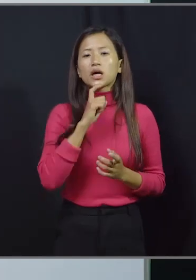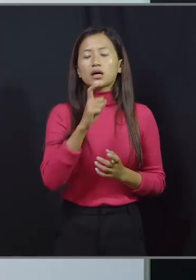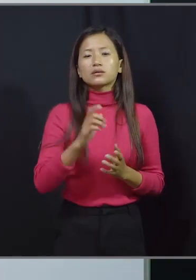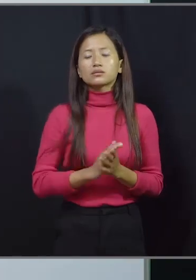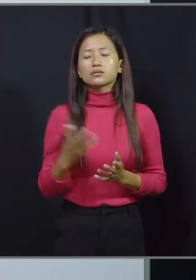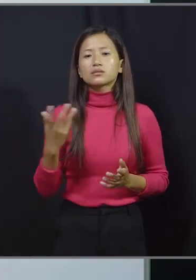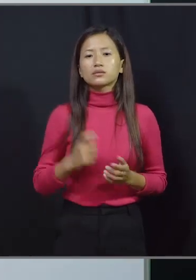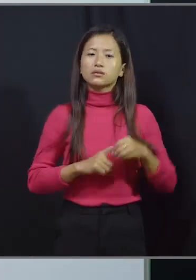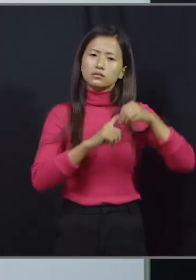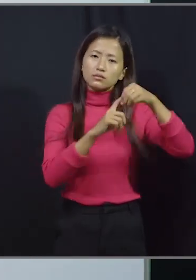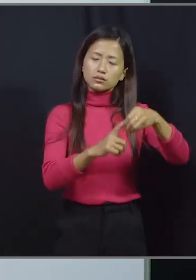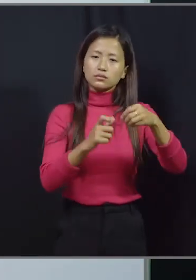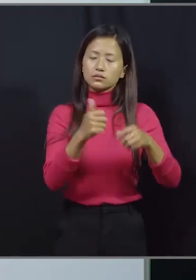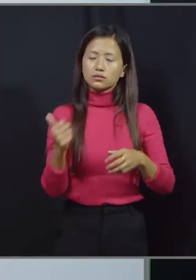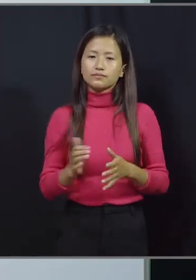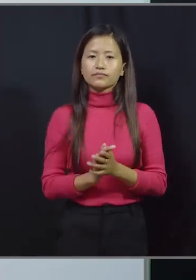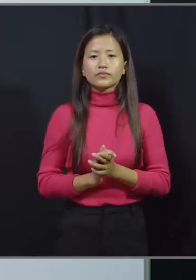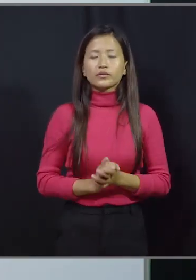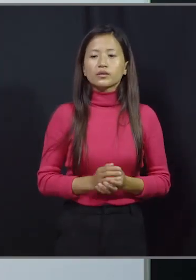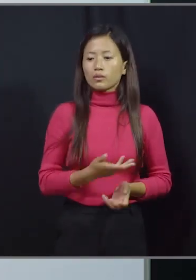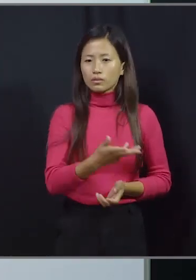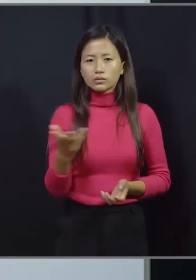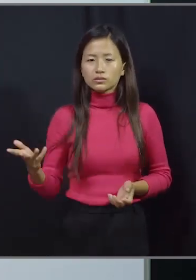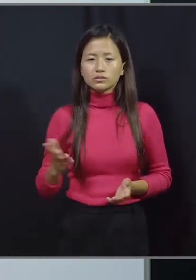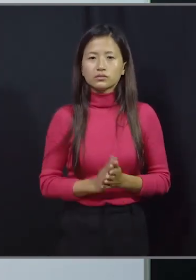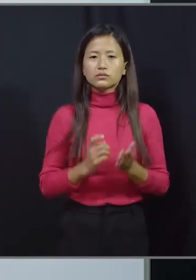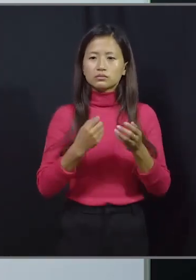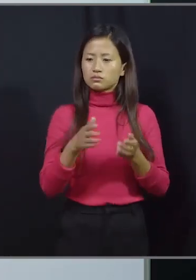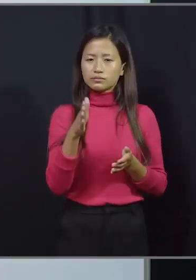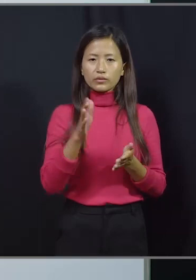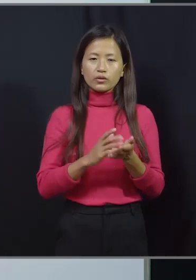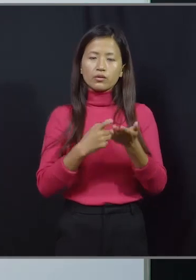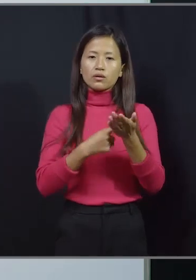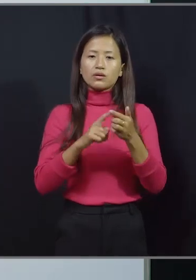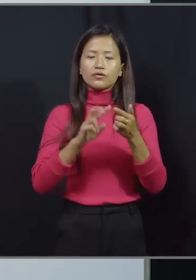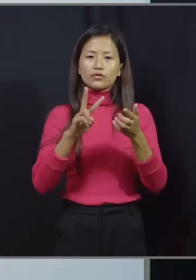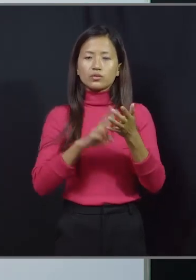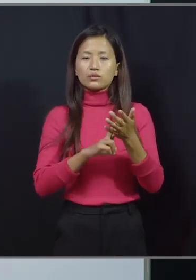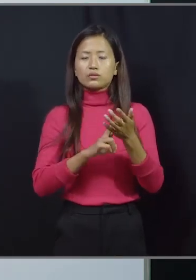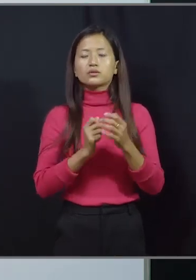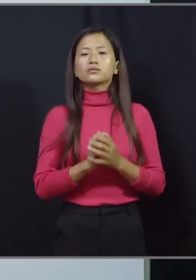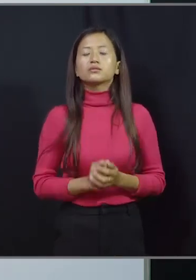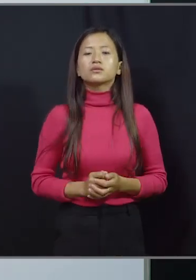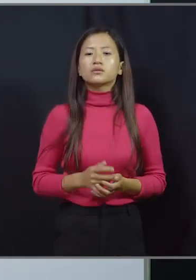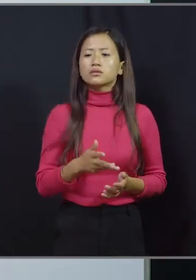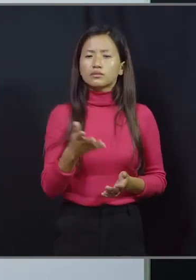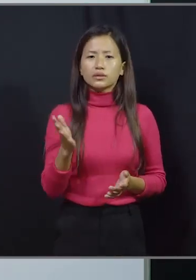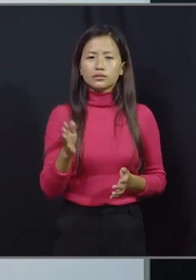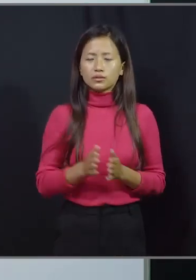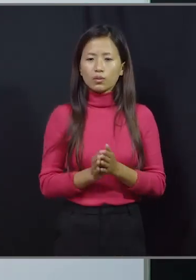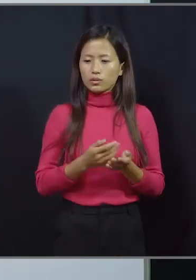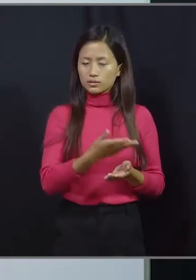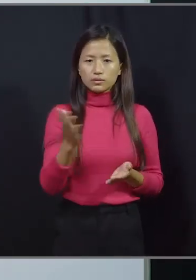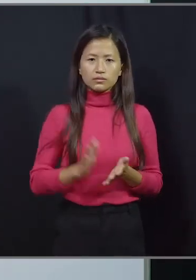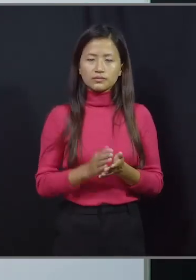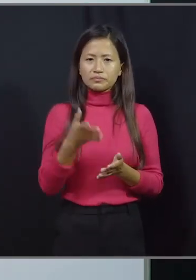question comes here again is, was there no revolution or no uprising, or was there no rebellion